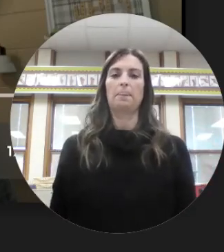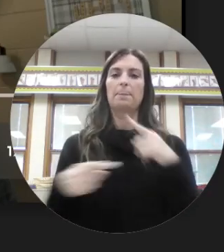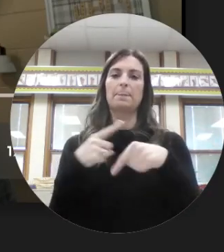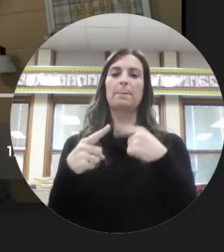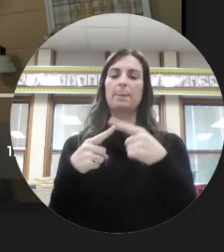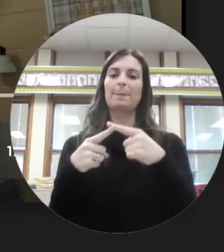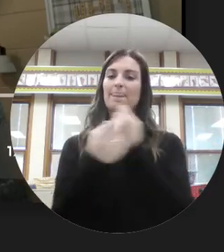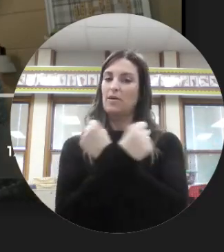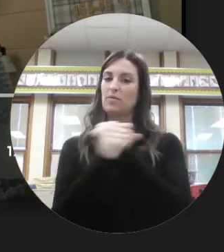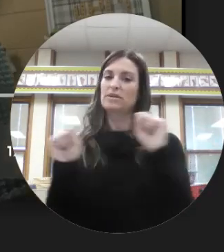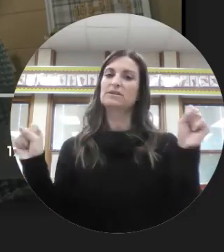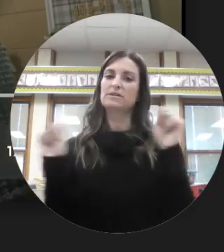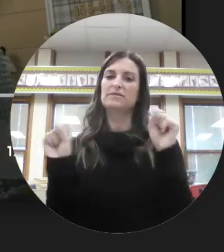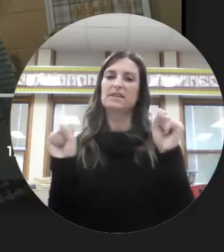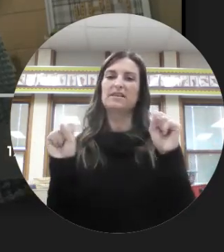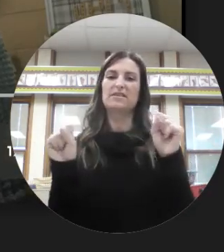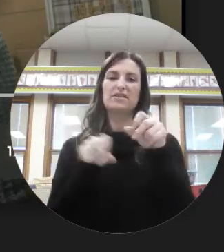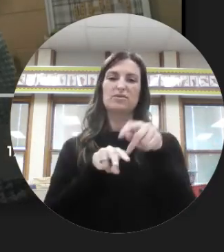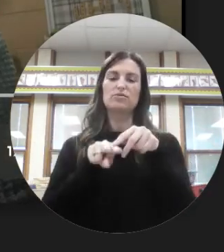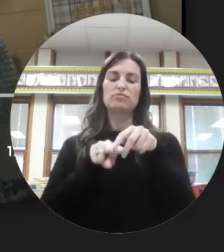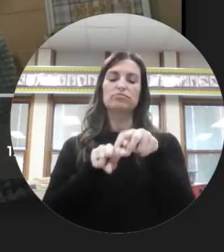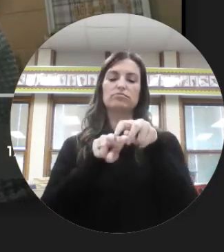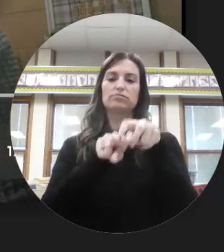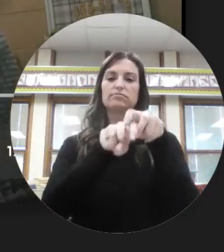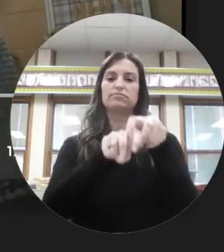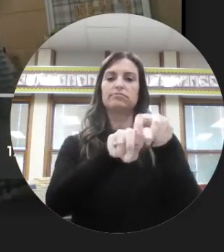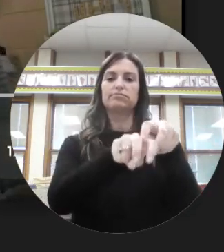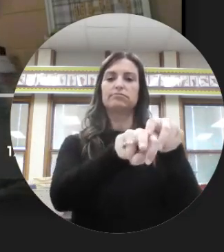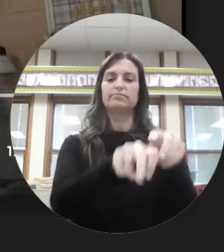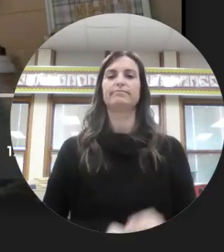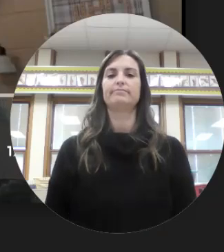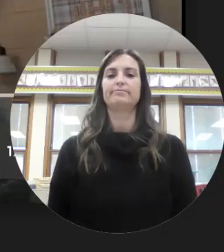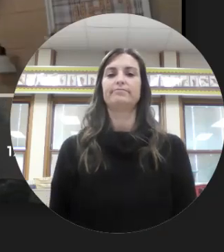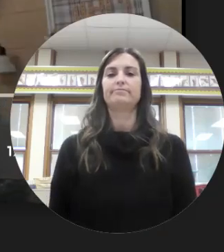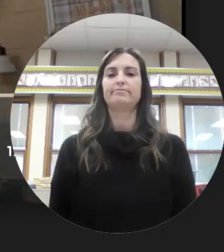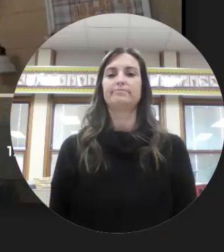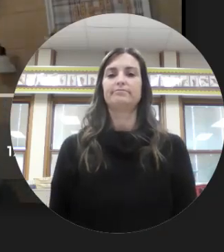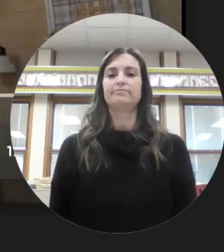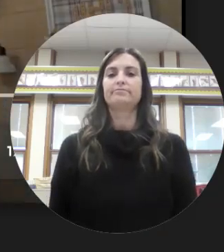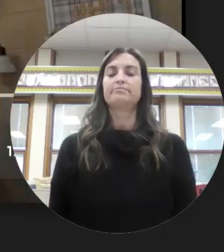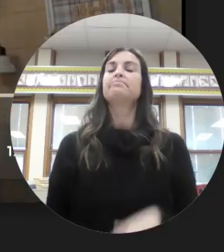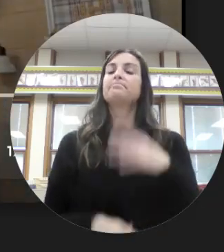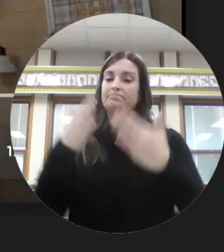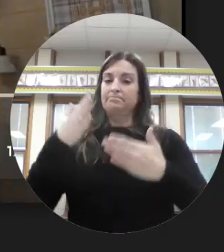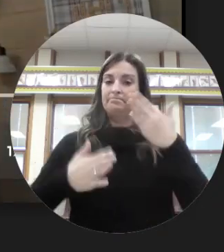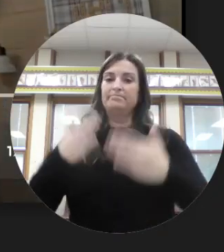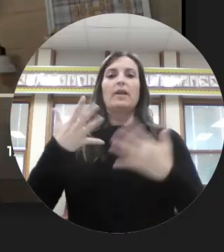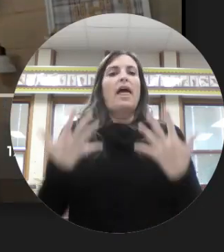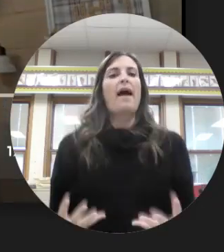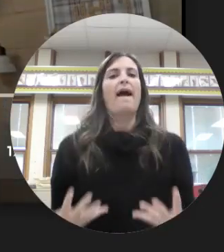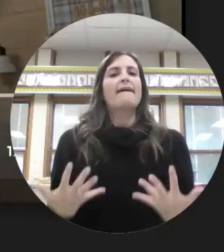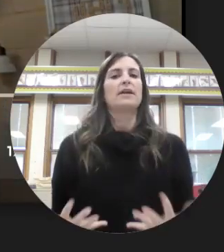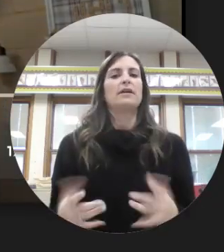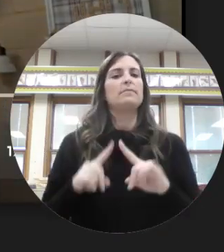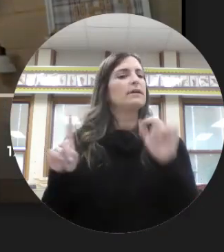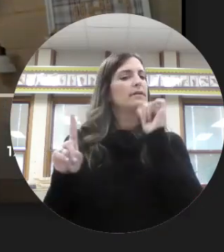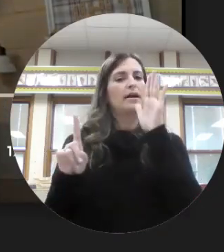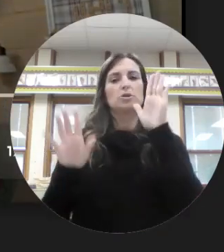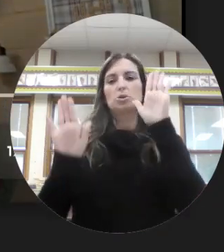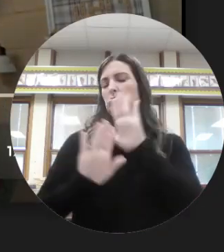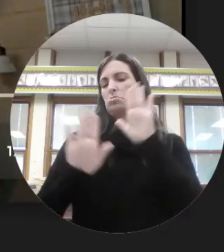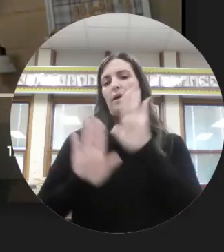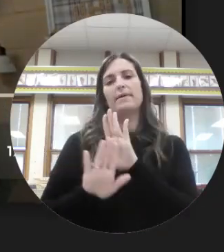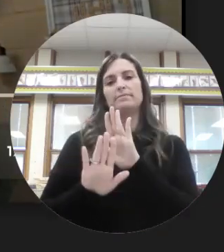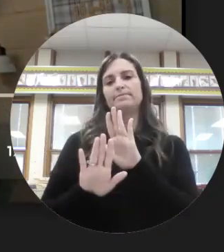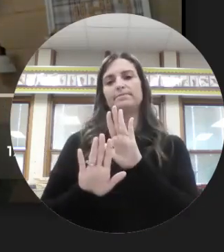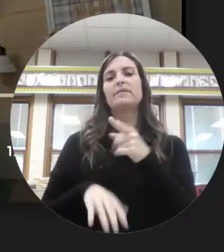both safely aboard, the group set off through the forest. The robot was heavy, but she was no trouble for the giant animal.